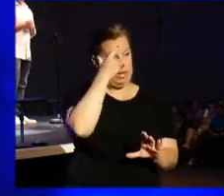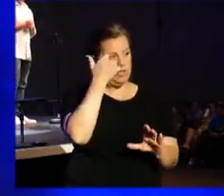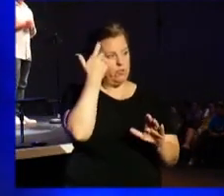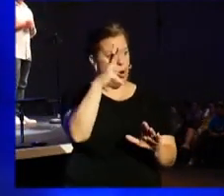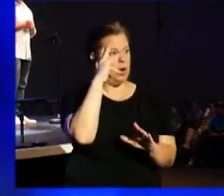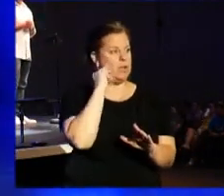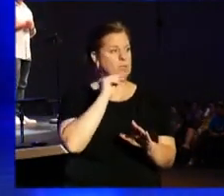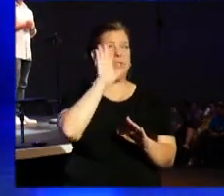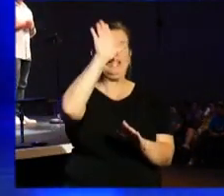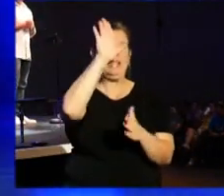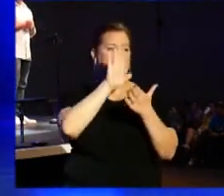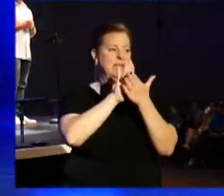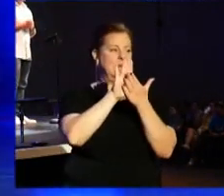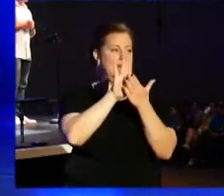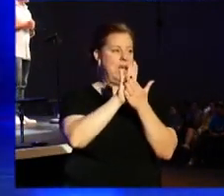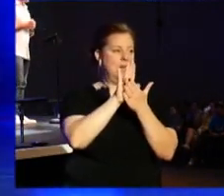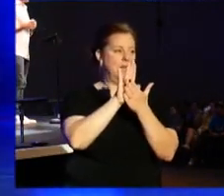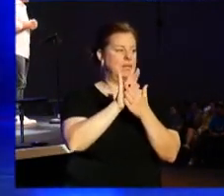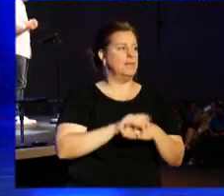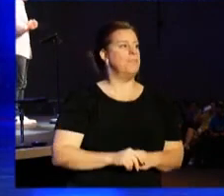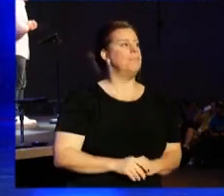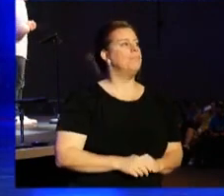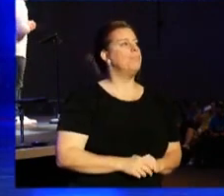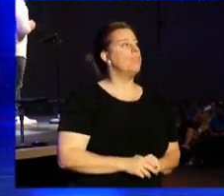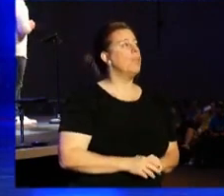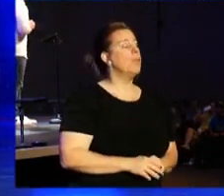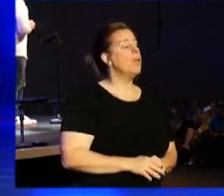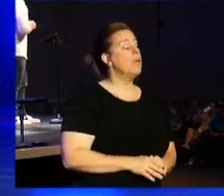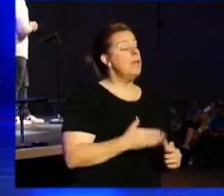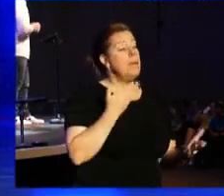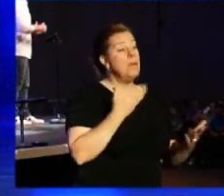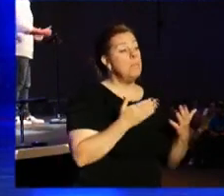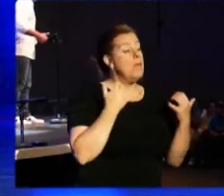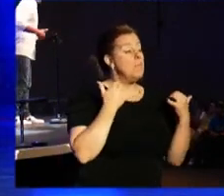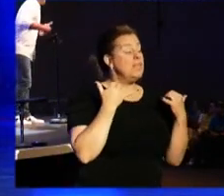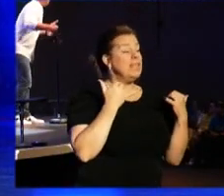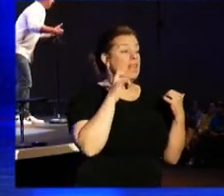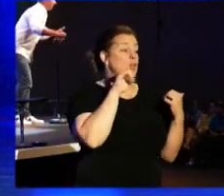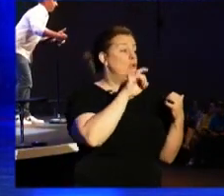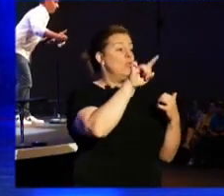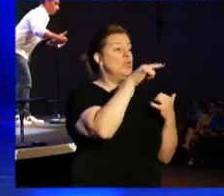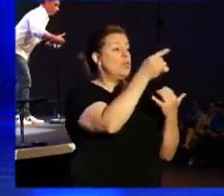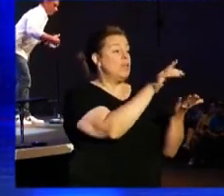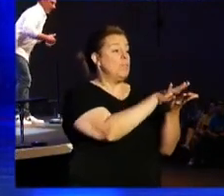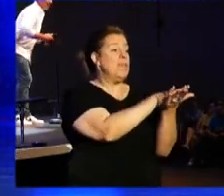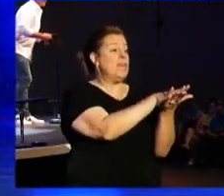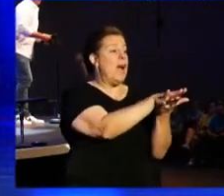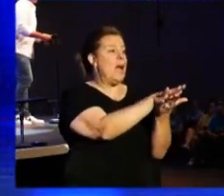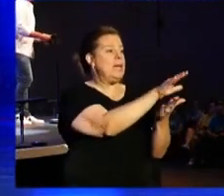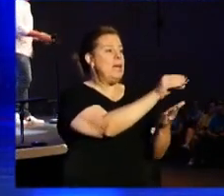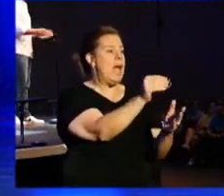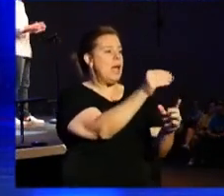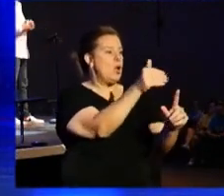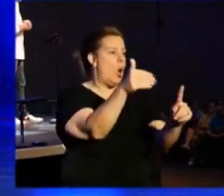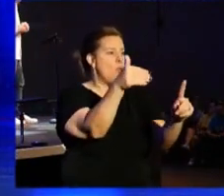Lord? Maybe today you just need to be kind and